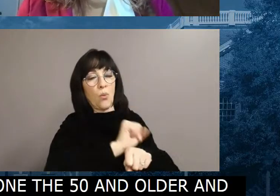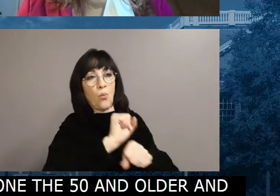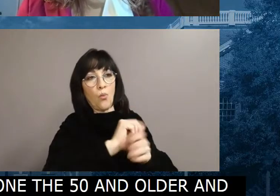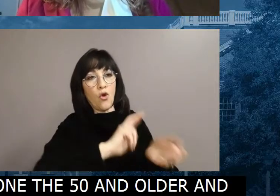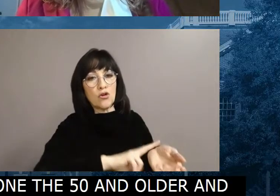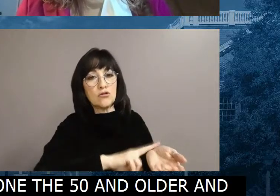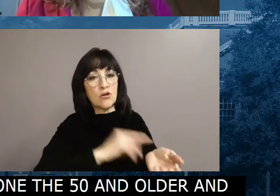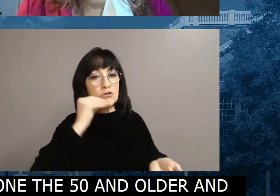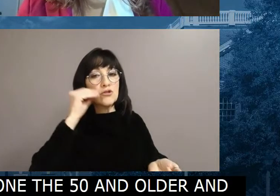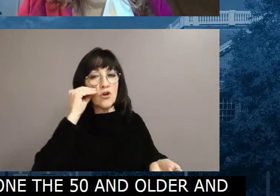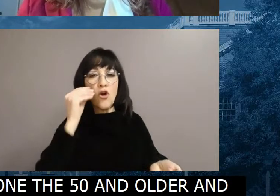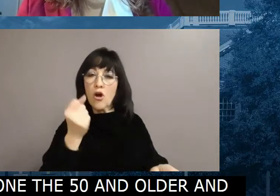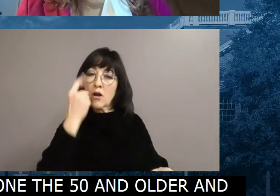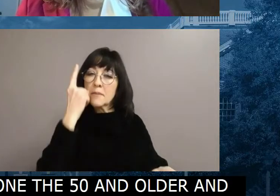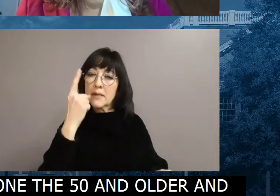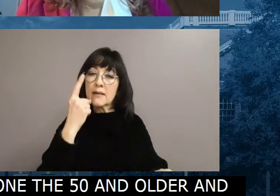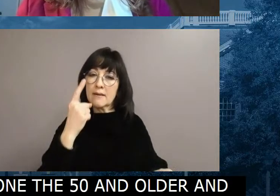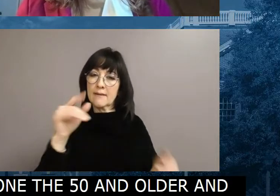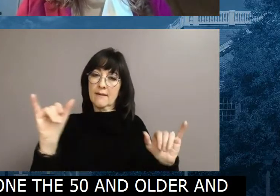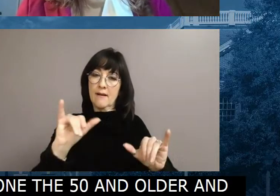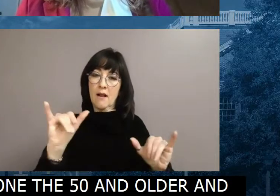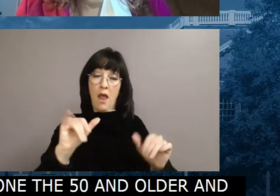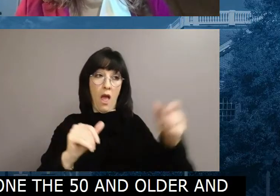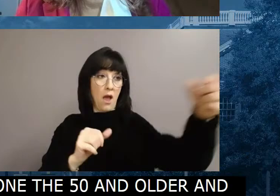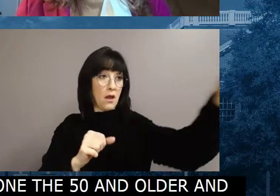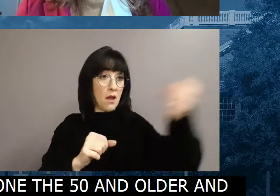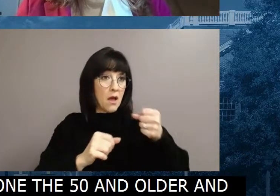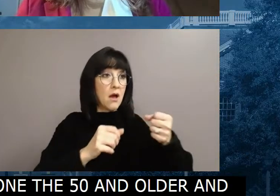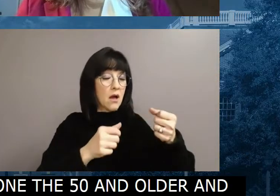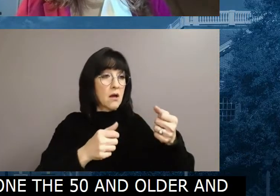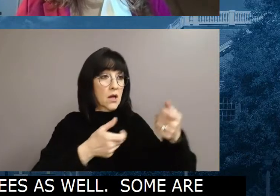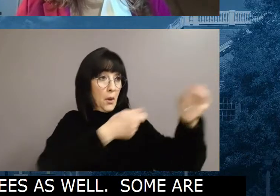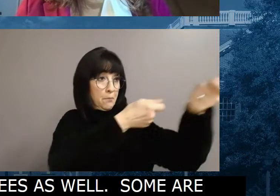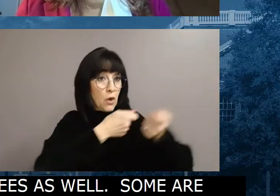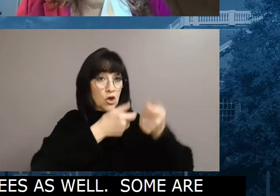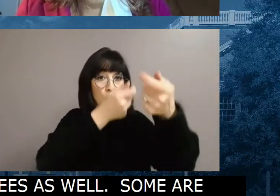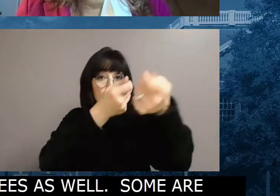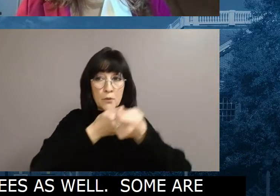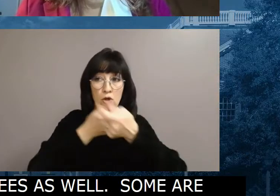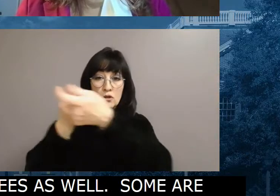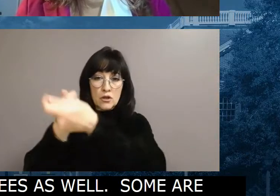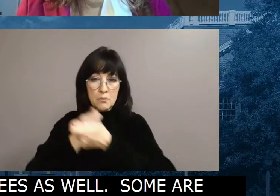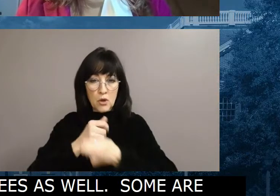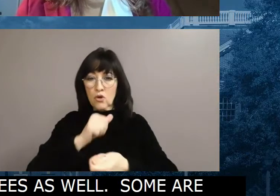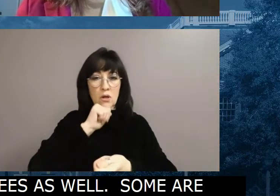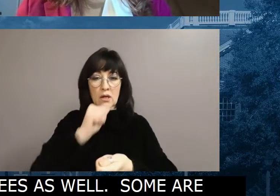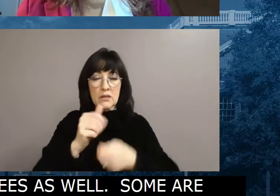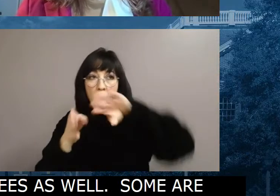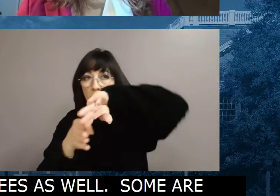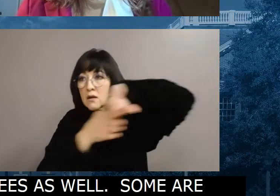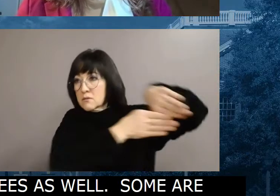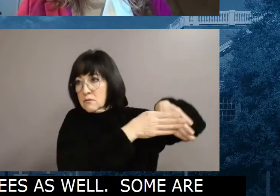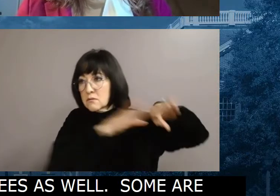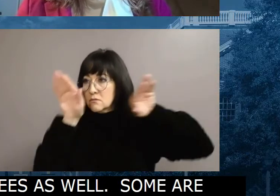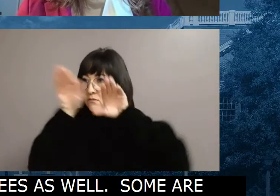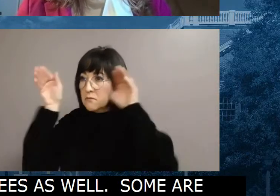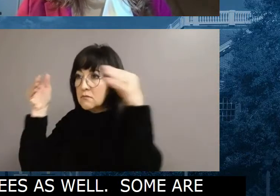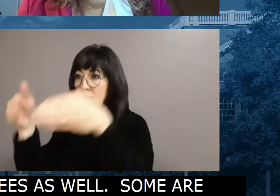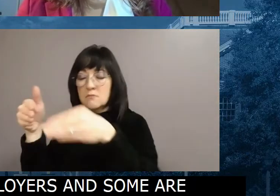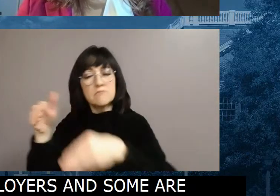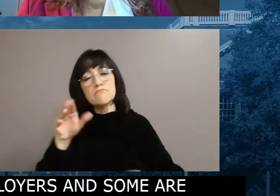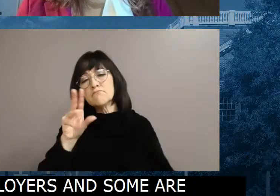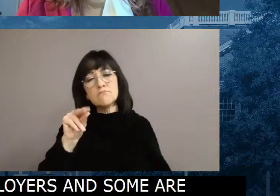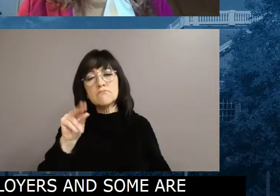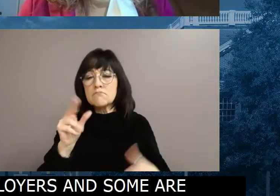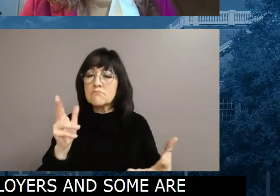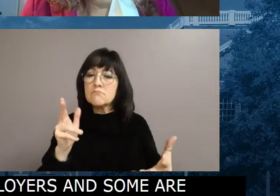employers, some are getting invited through the 50 and older list. So, I think once we see what we get signed up